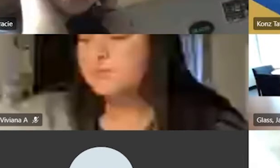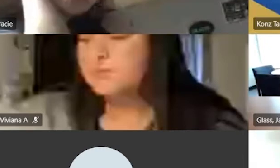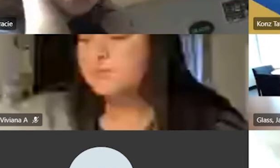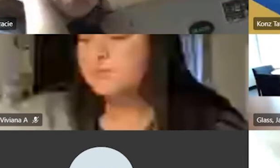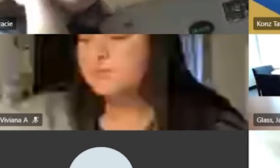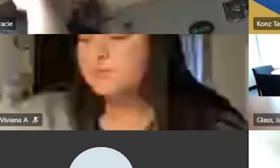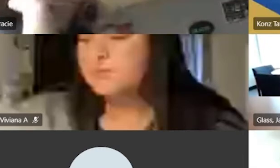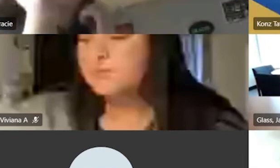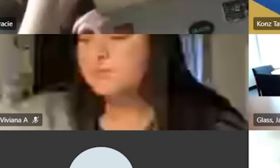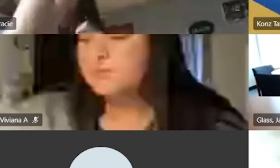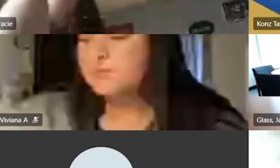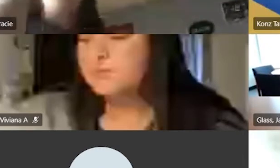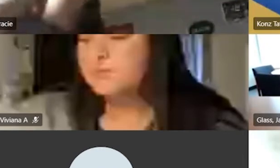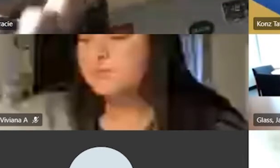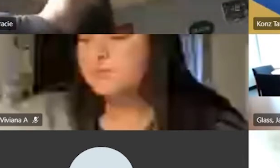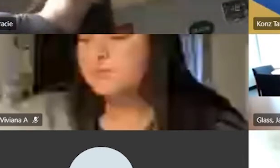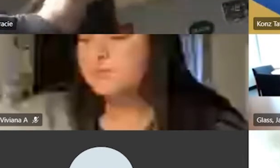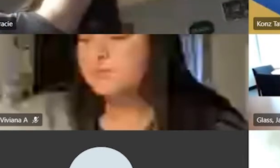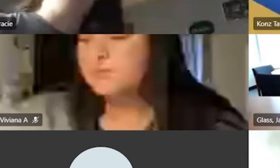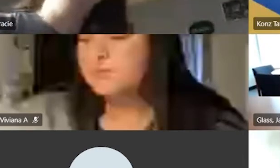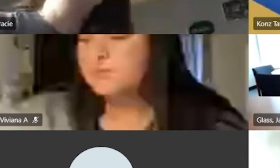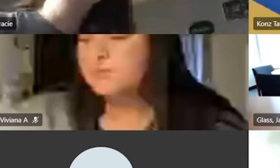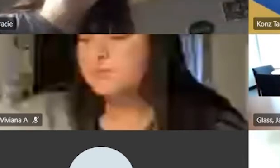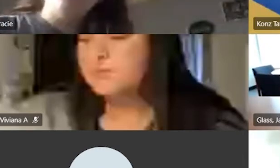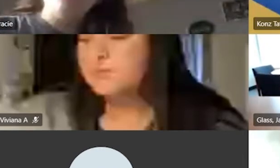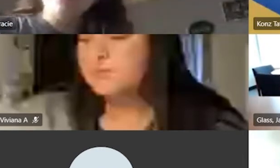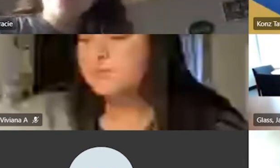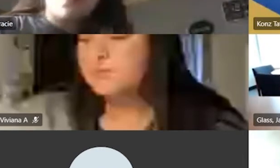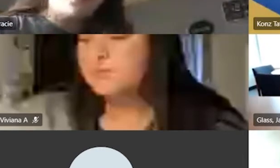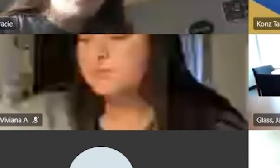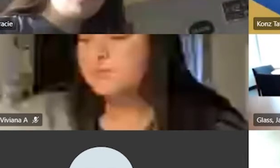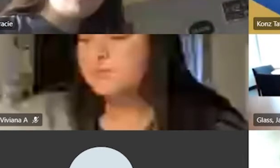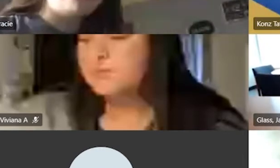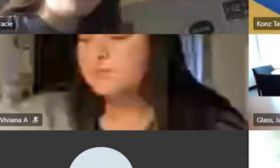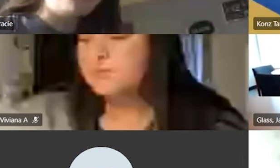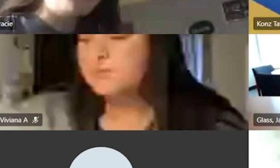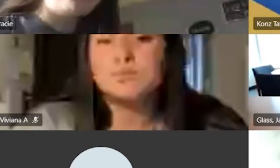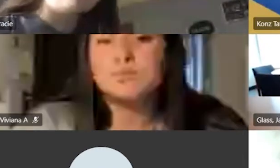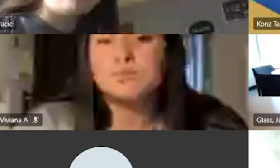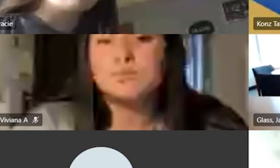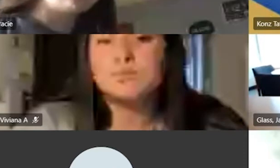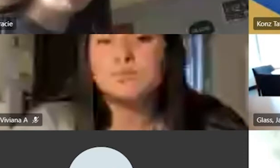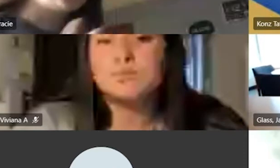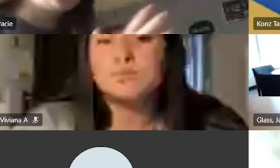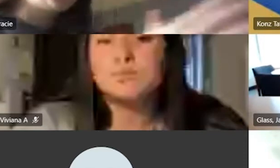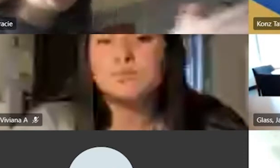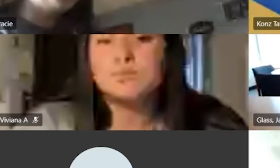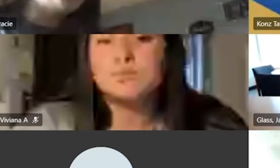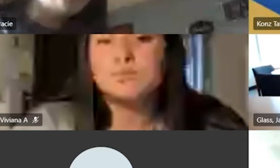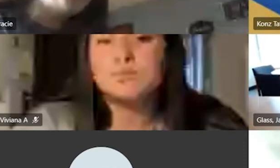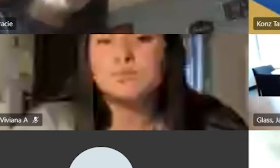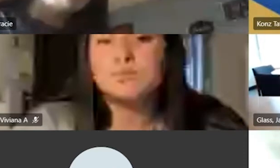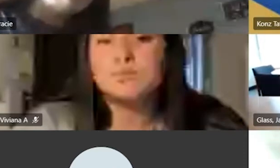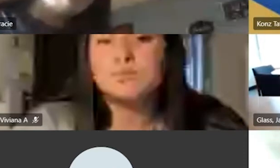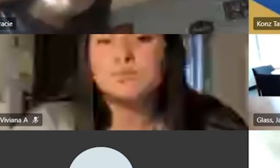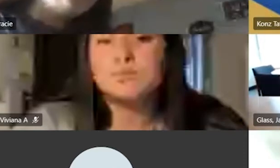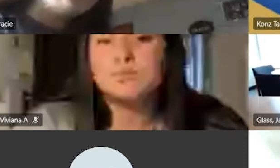Central High School. So I'm just curious with your thoughts with the School for the Blind.